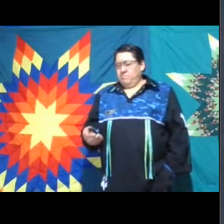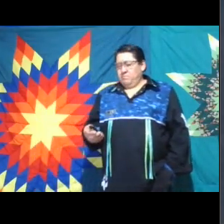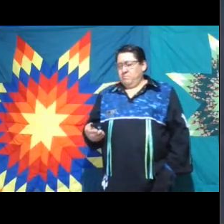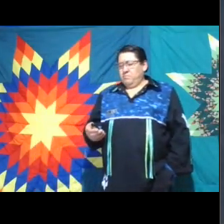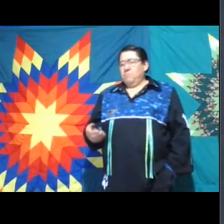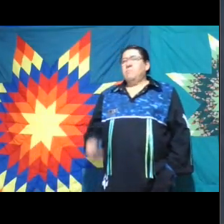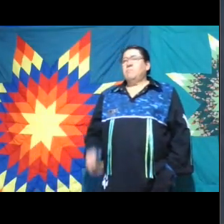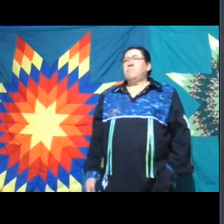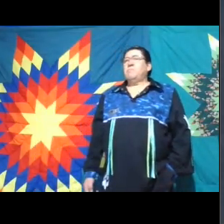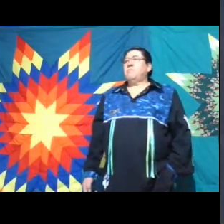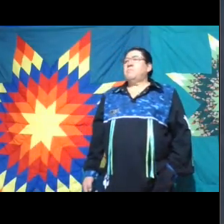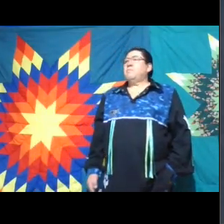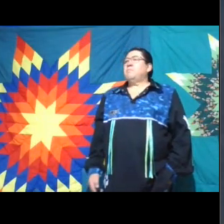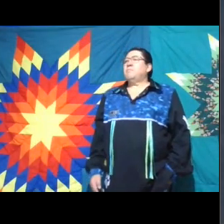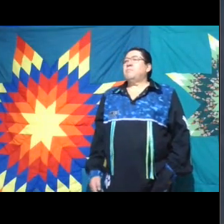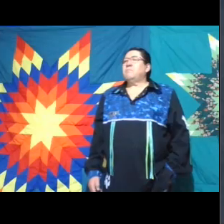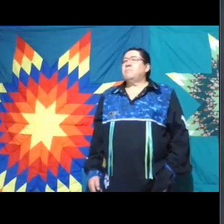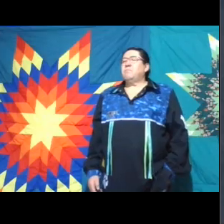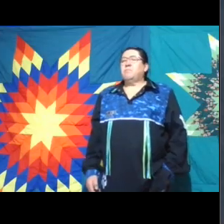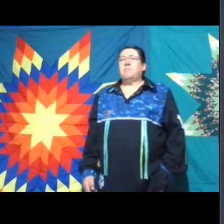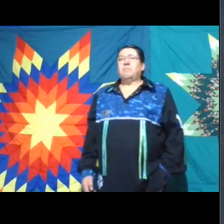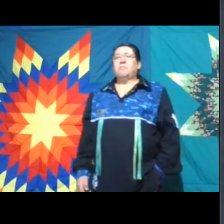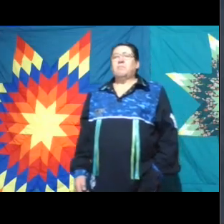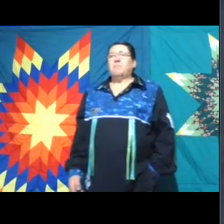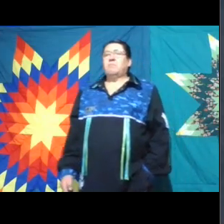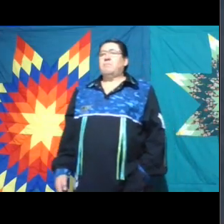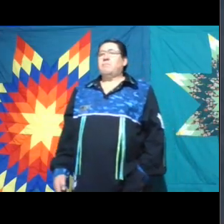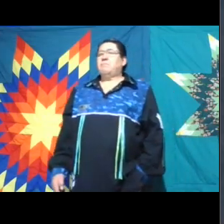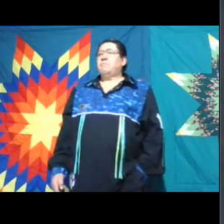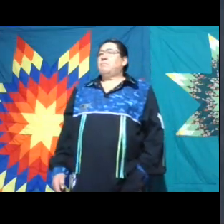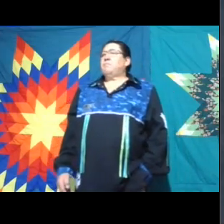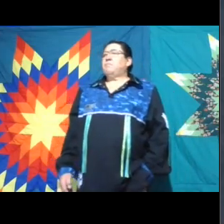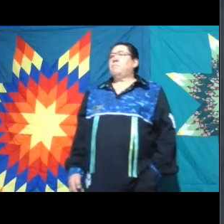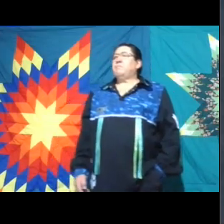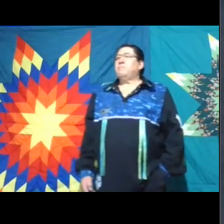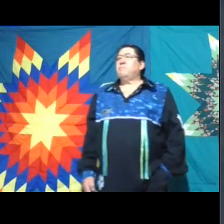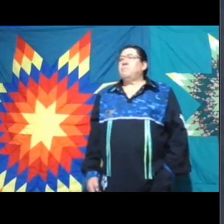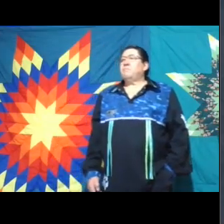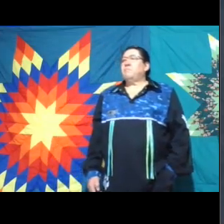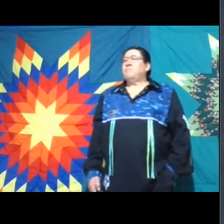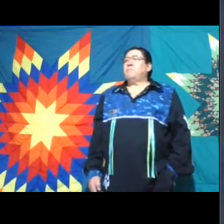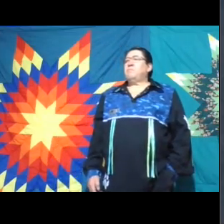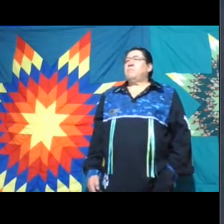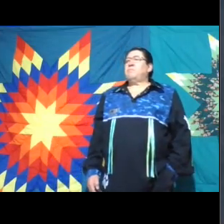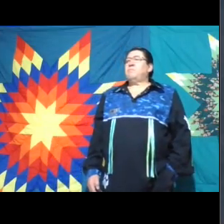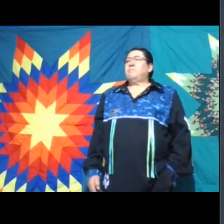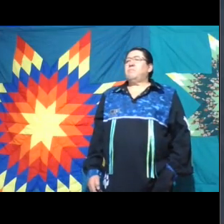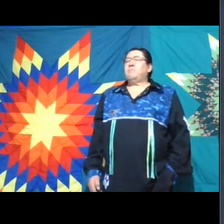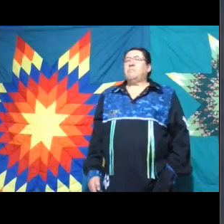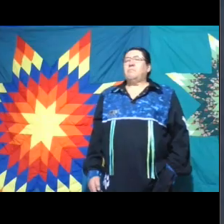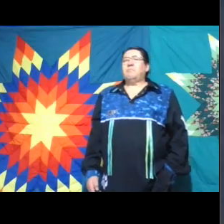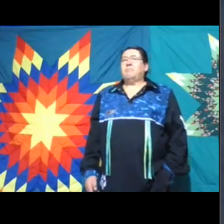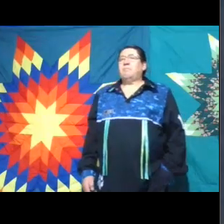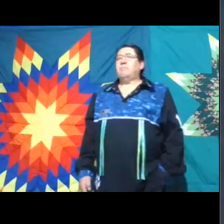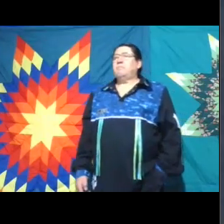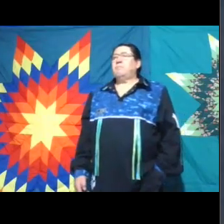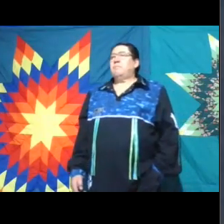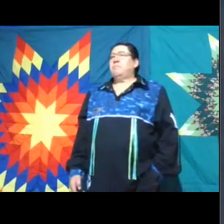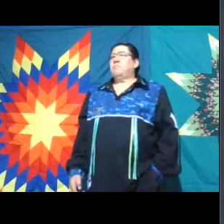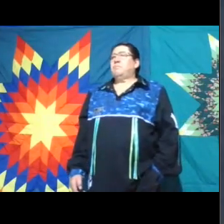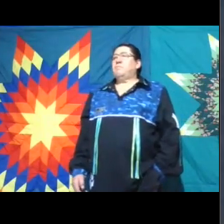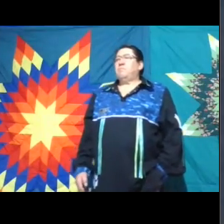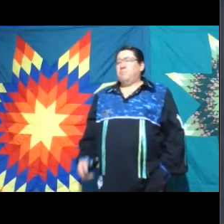at the end to put those questions to Brad. If we don't have time to get through all of your questions, we tend to have quite a few questions in these Indigenous webinars. Don't worry,